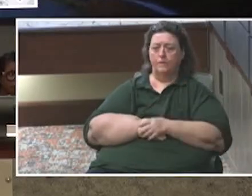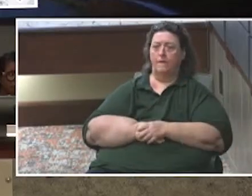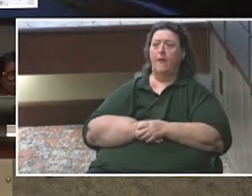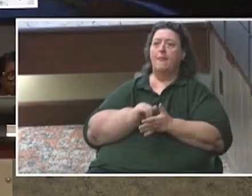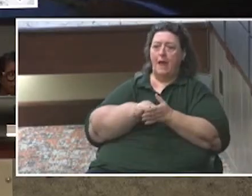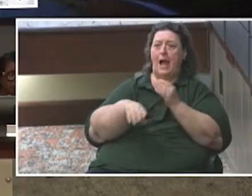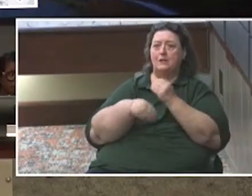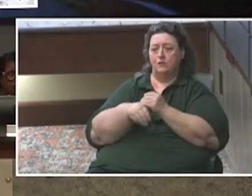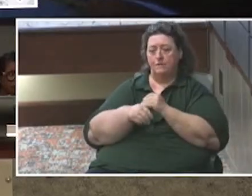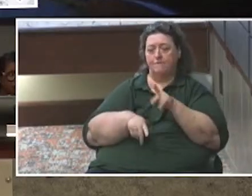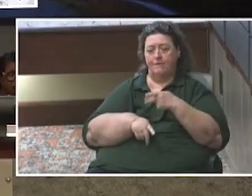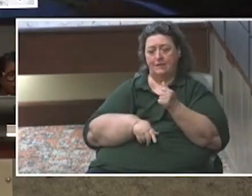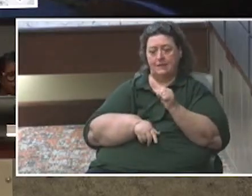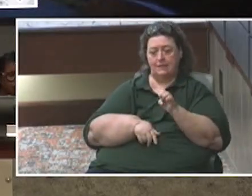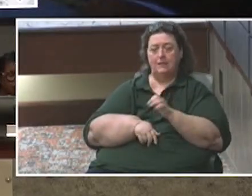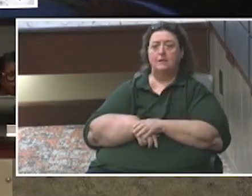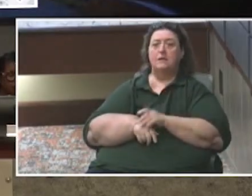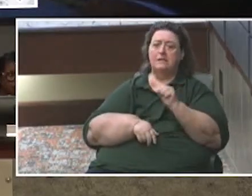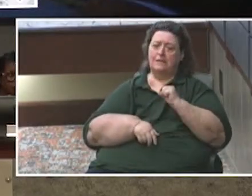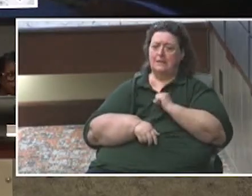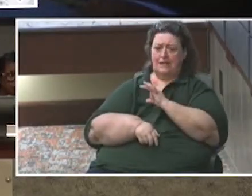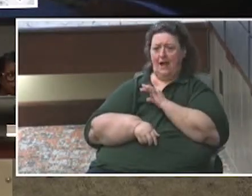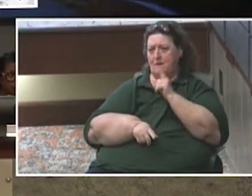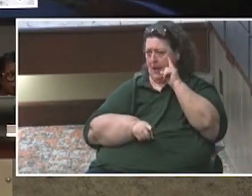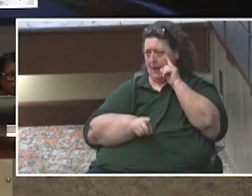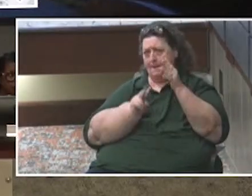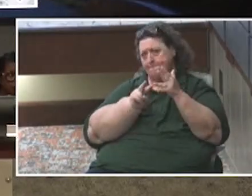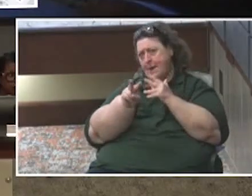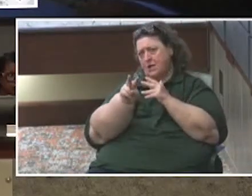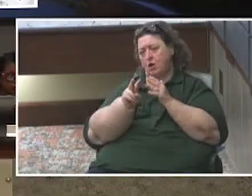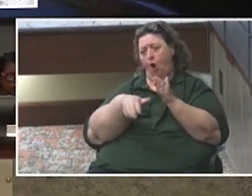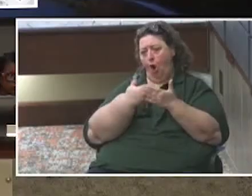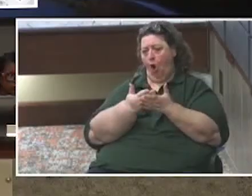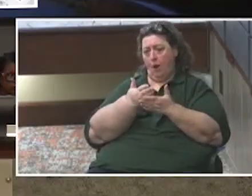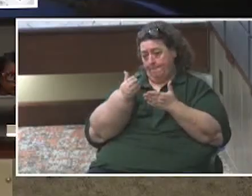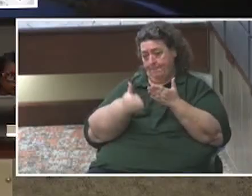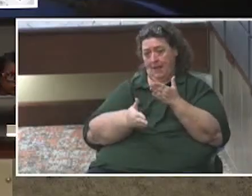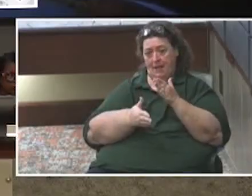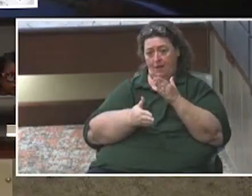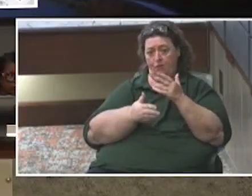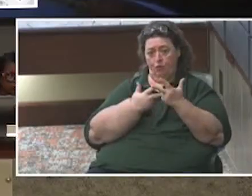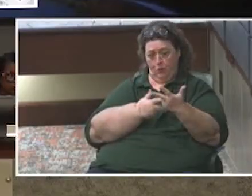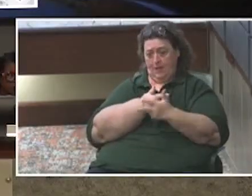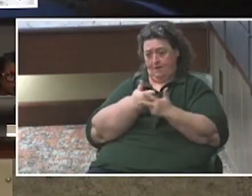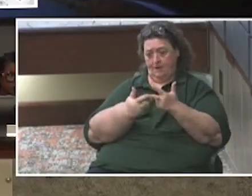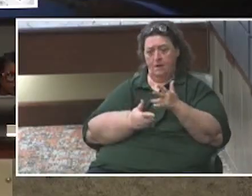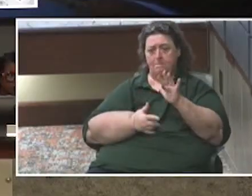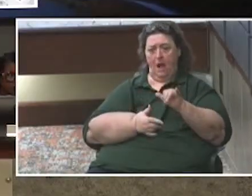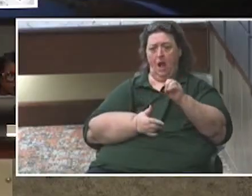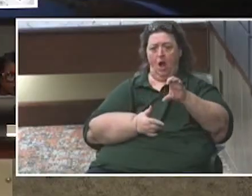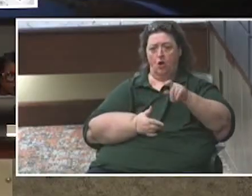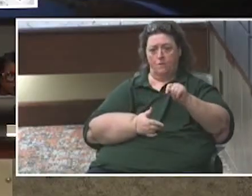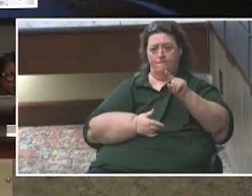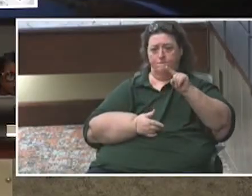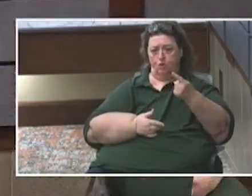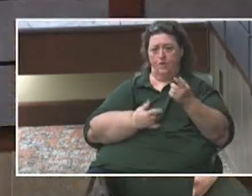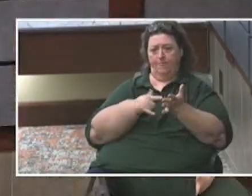at a future meeting. Staff estimates completion of all 3 phases and removal of the bypass line by October 1 of this